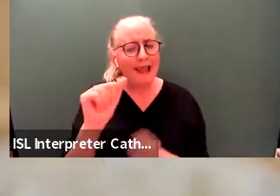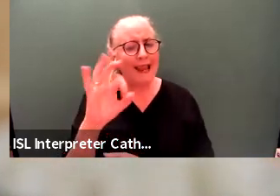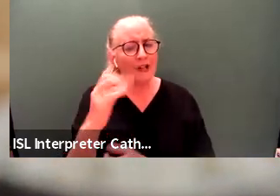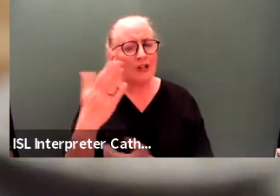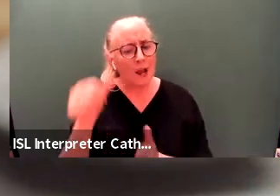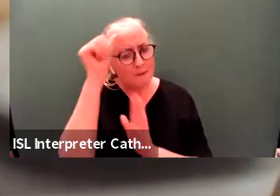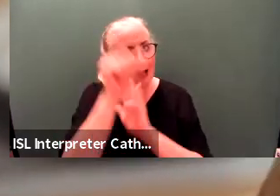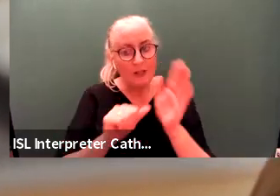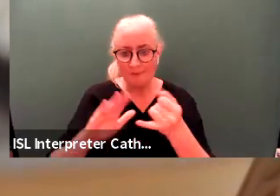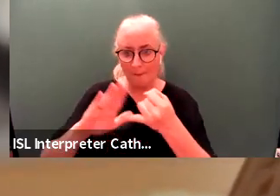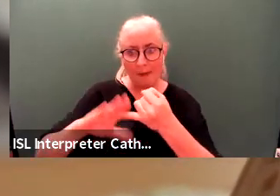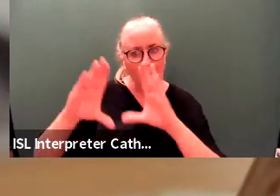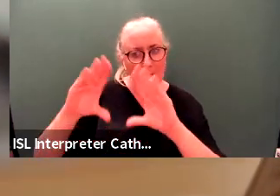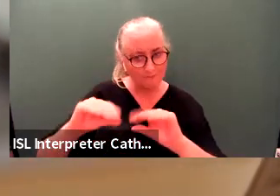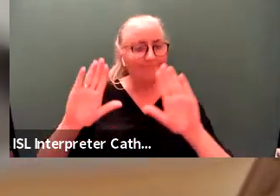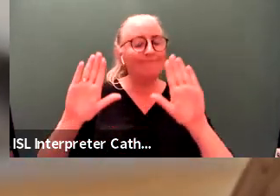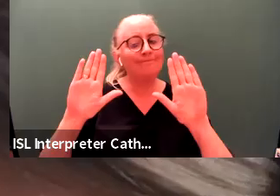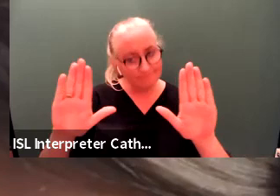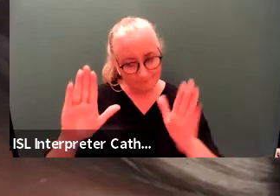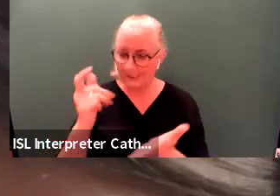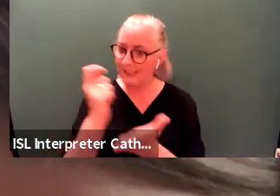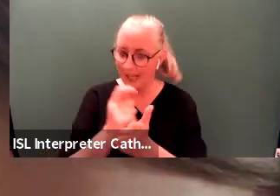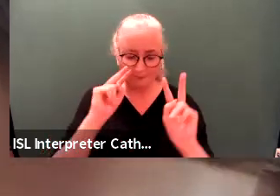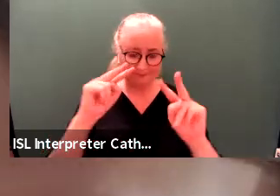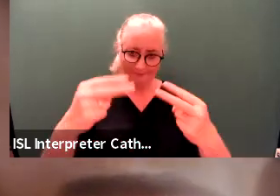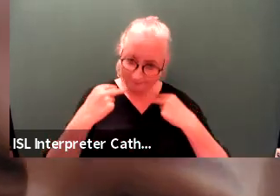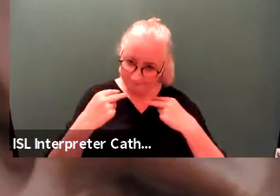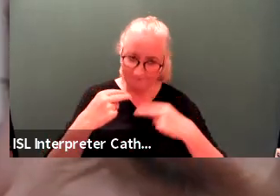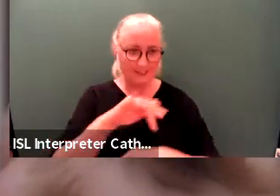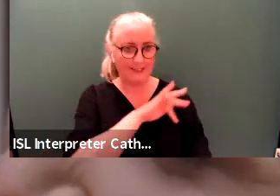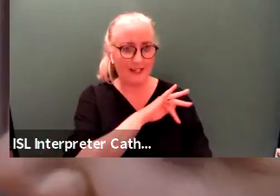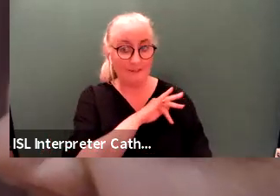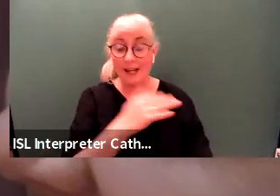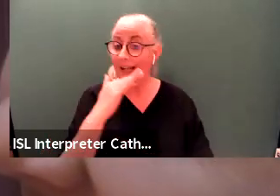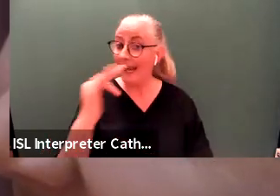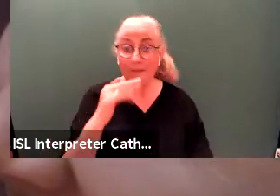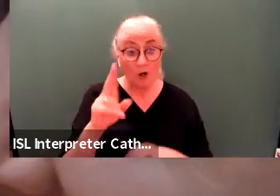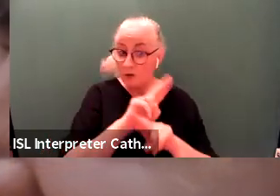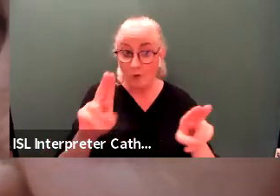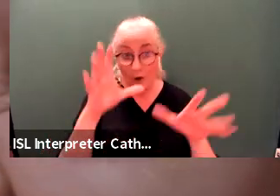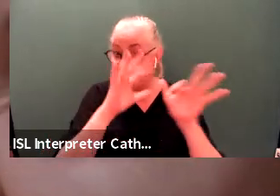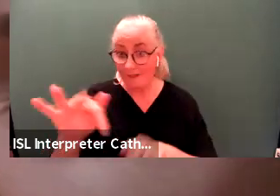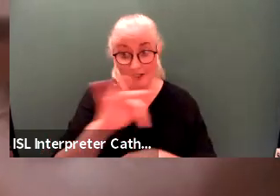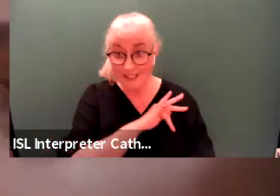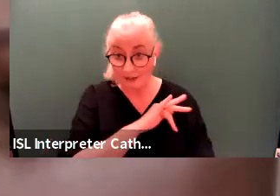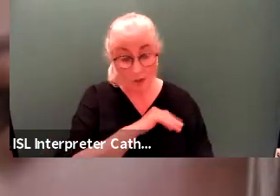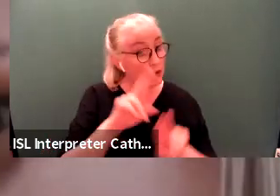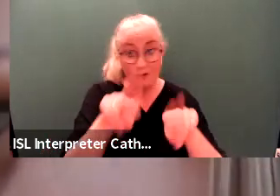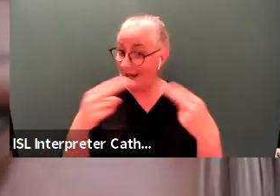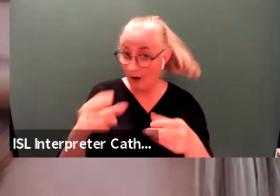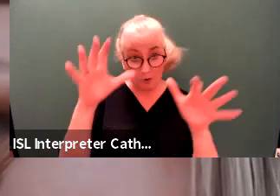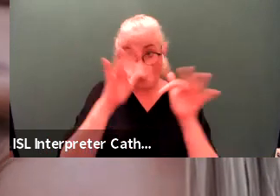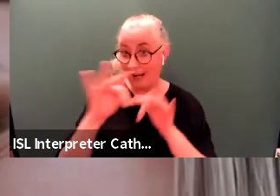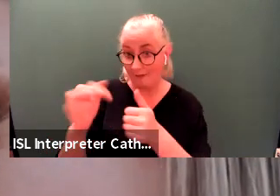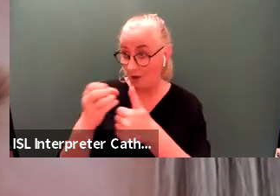experience menopause, it is time to think more about ourselves and remember that if you don't mind yourself, then you can't mind somebody else